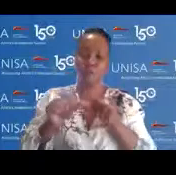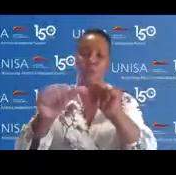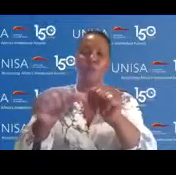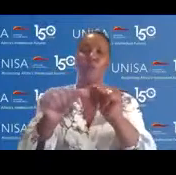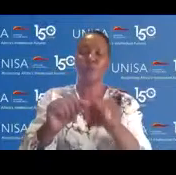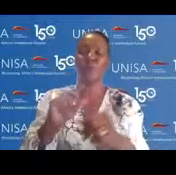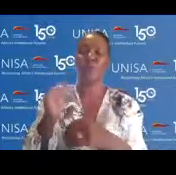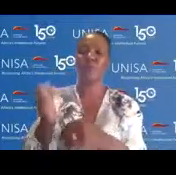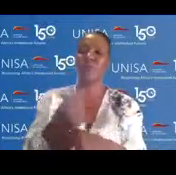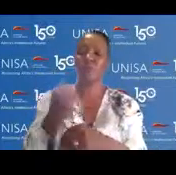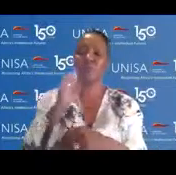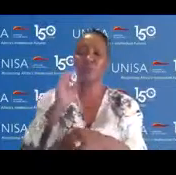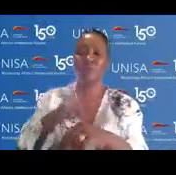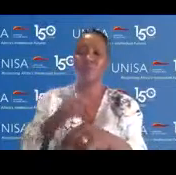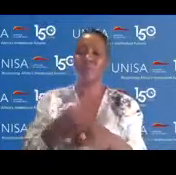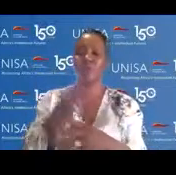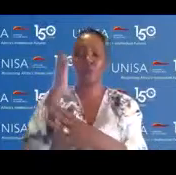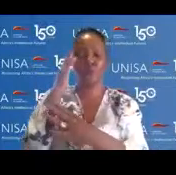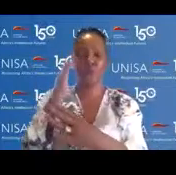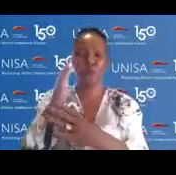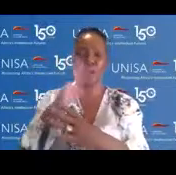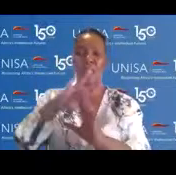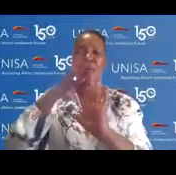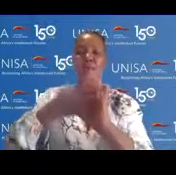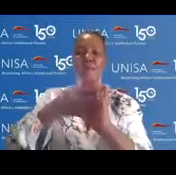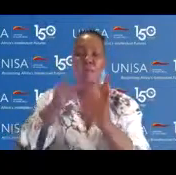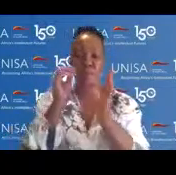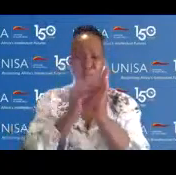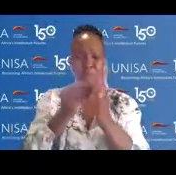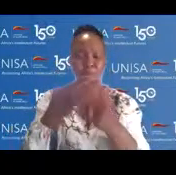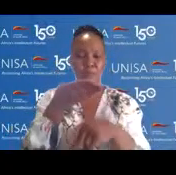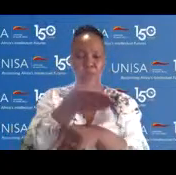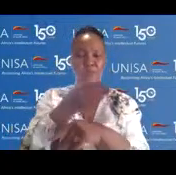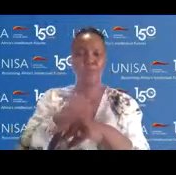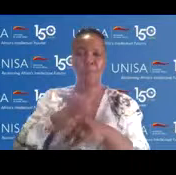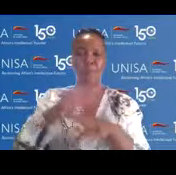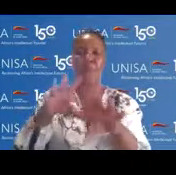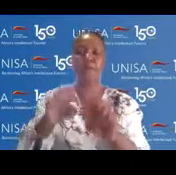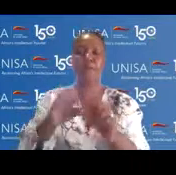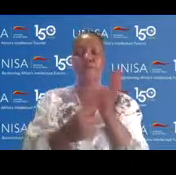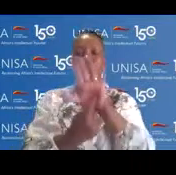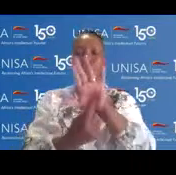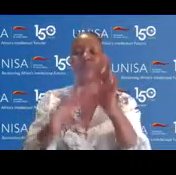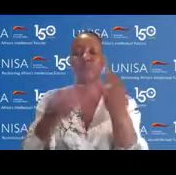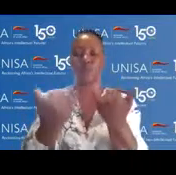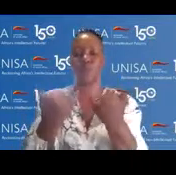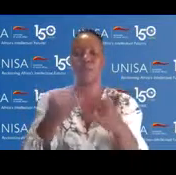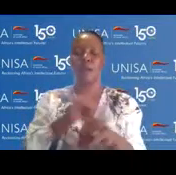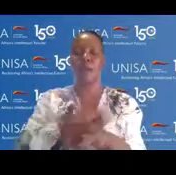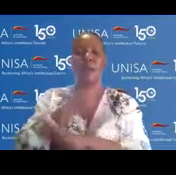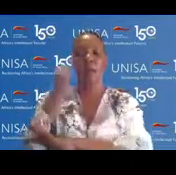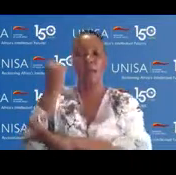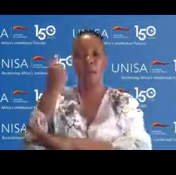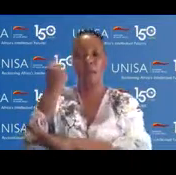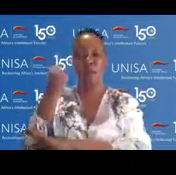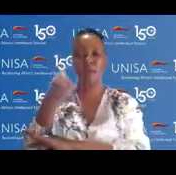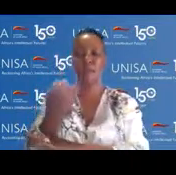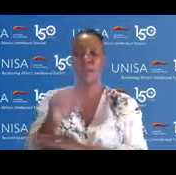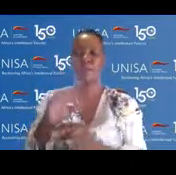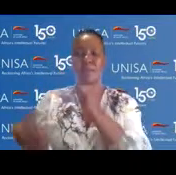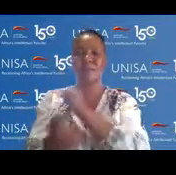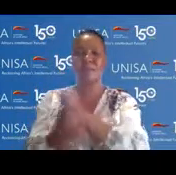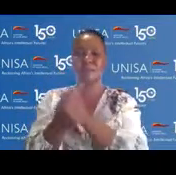Everything is actually sitting on that course site for My Exams. We will show you that today because we do understand that we're having a session. It'll be good for you then to